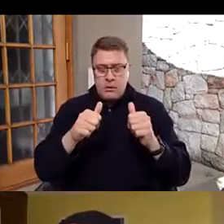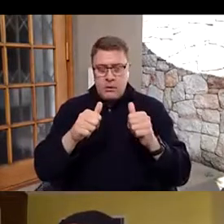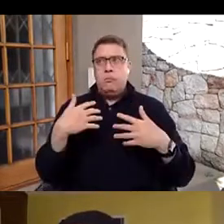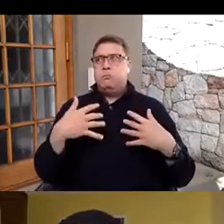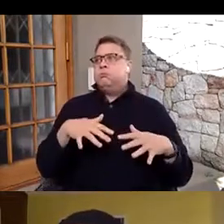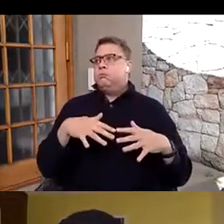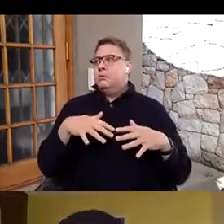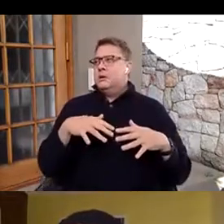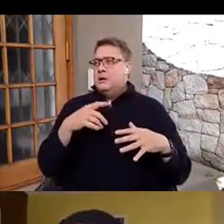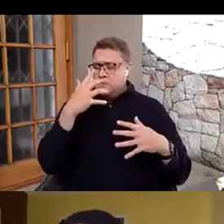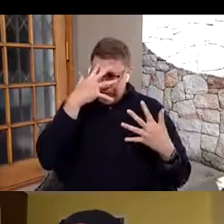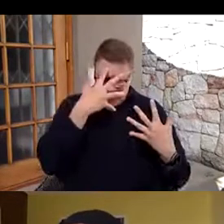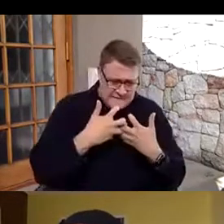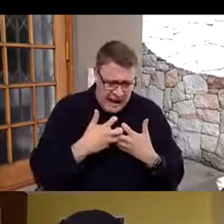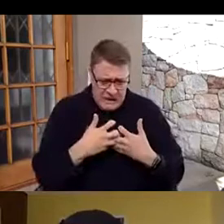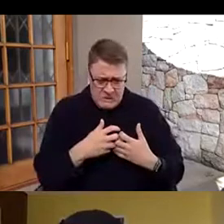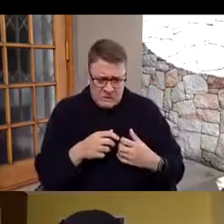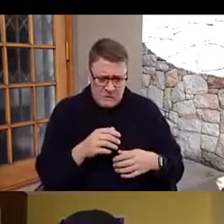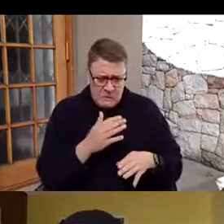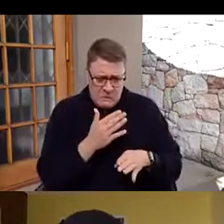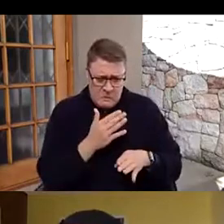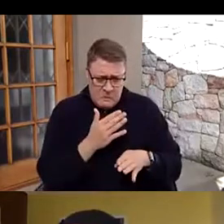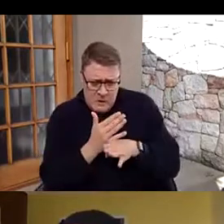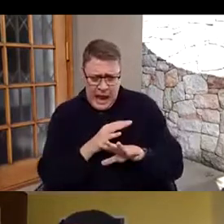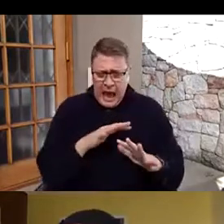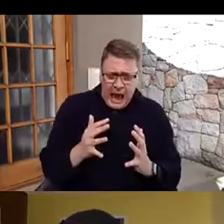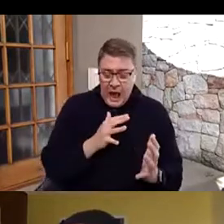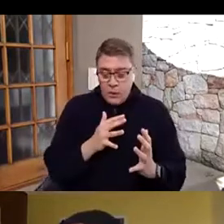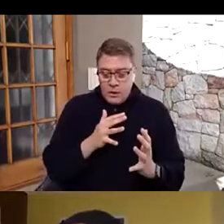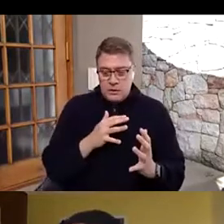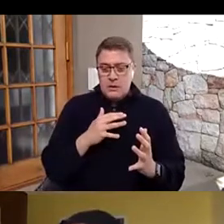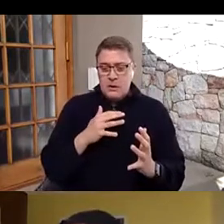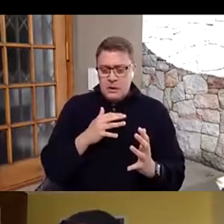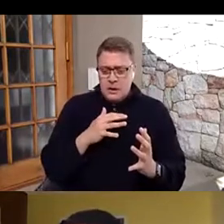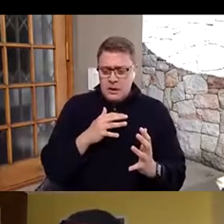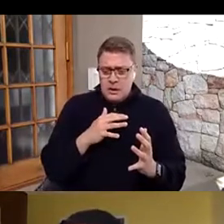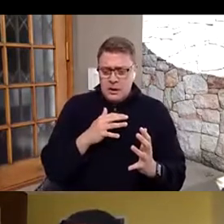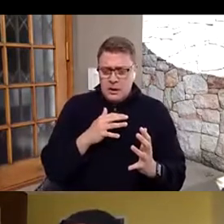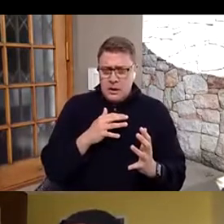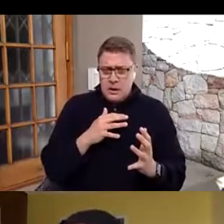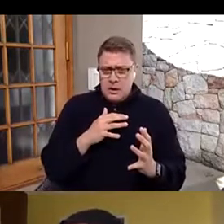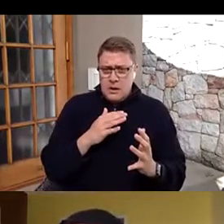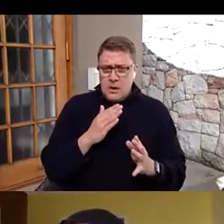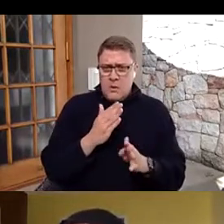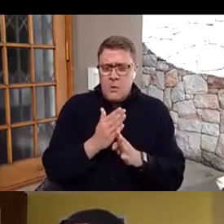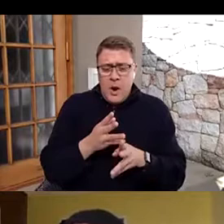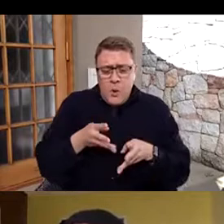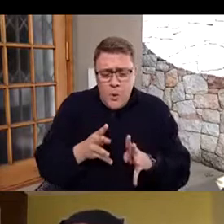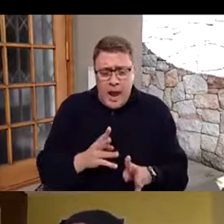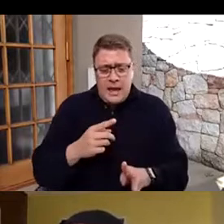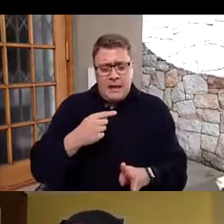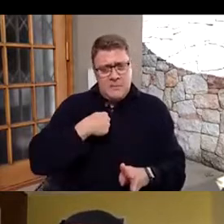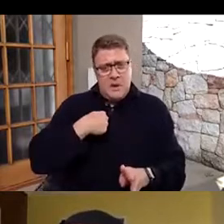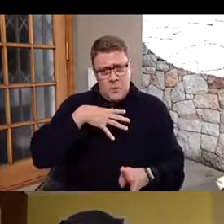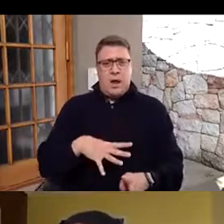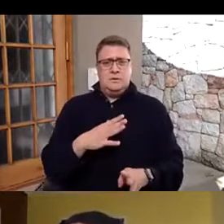figure out how things work and how to get them to work the way that you want